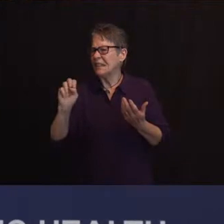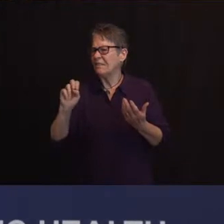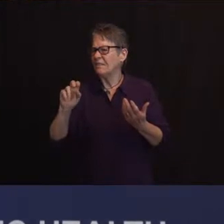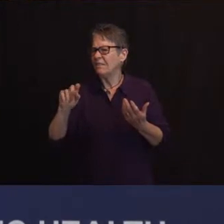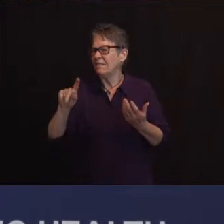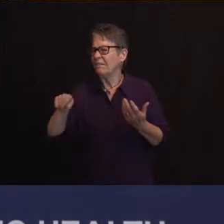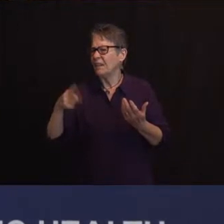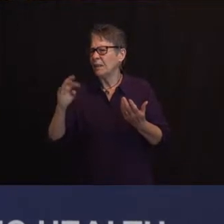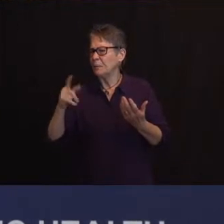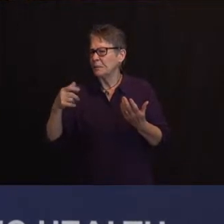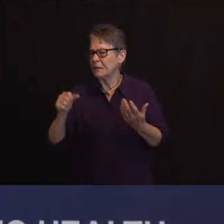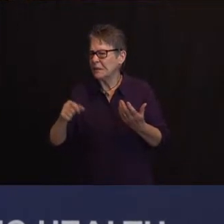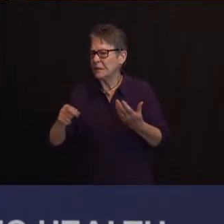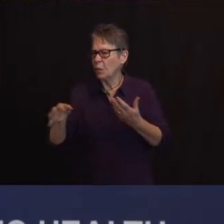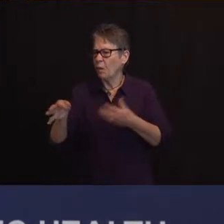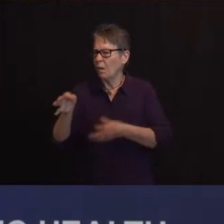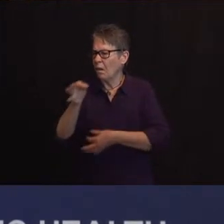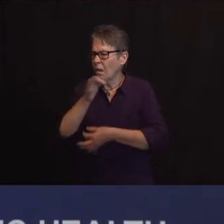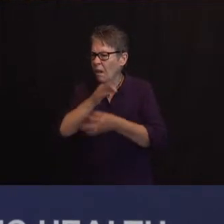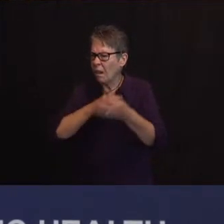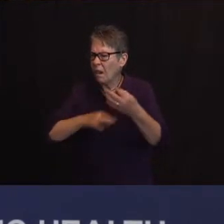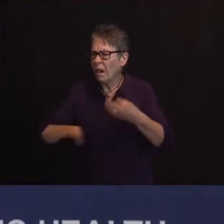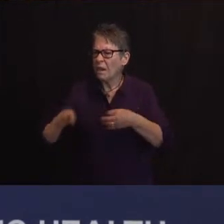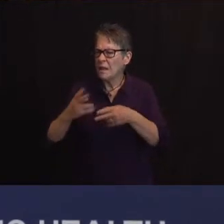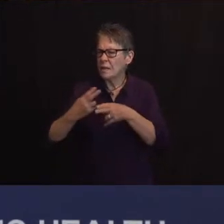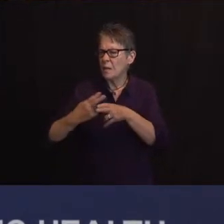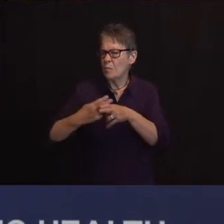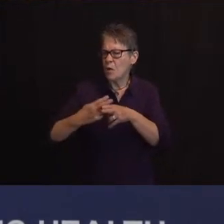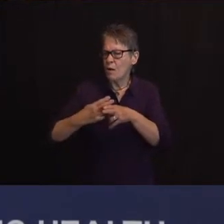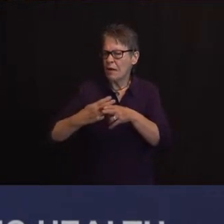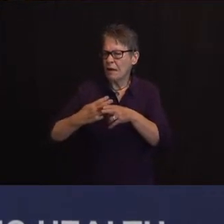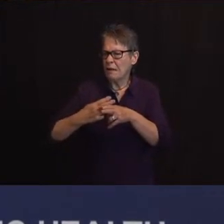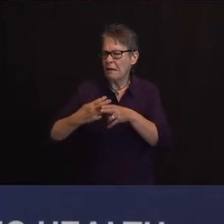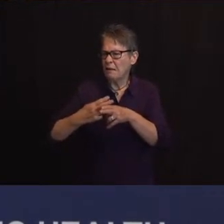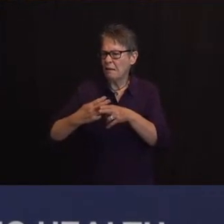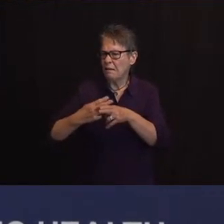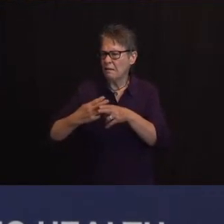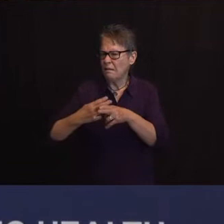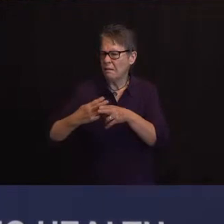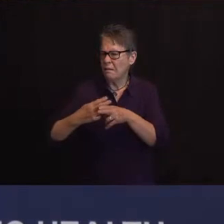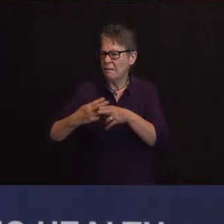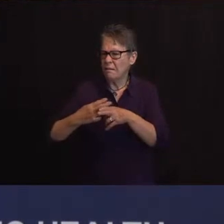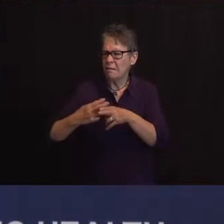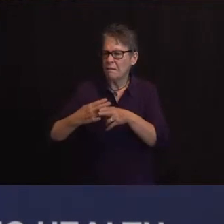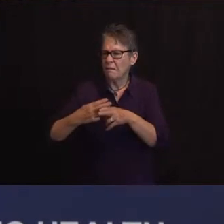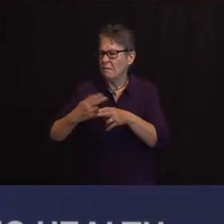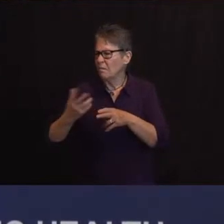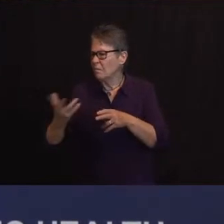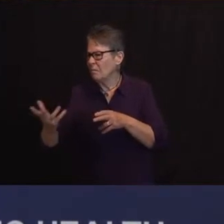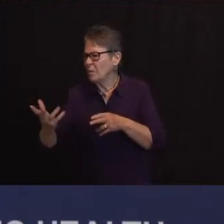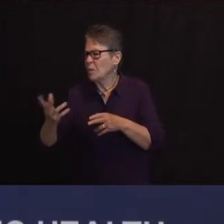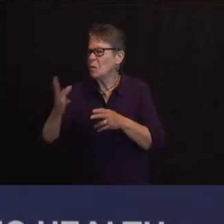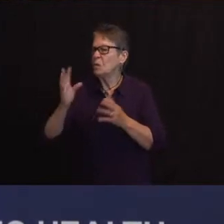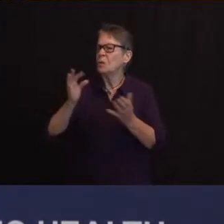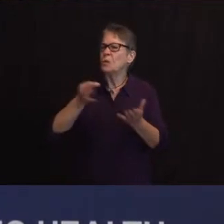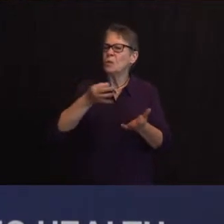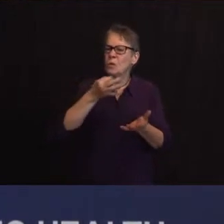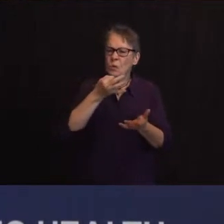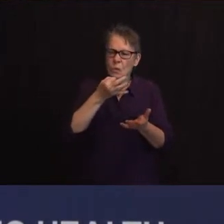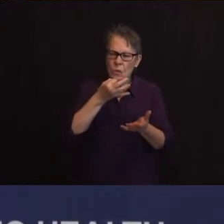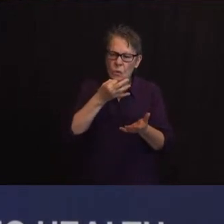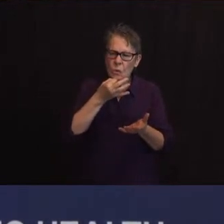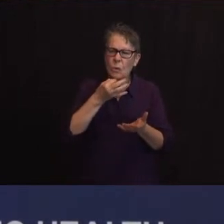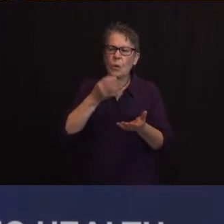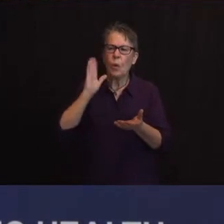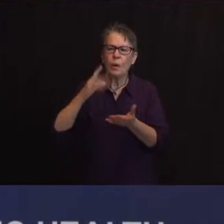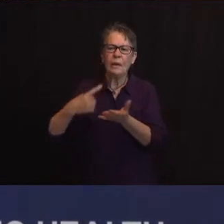City. But it feels like it's going to be getting to a point where we're all going to be revisiting that. That leads me to state workers. I don't have any news